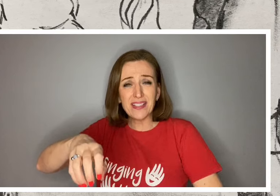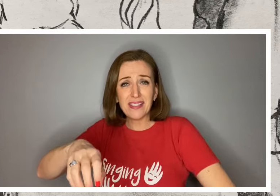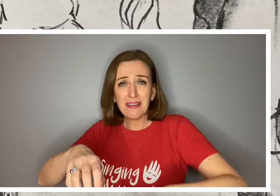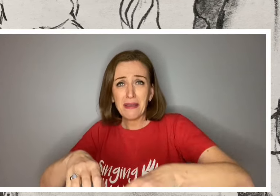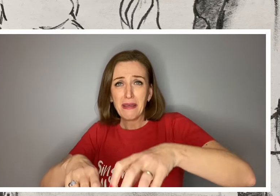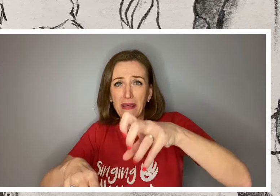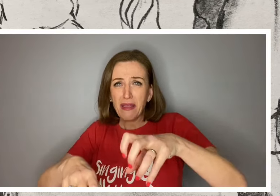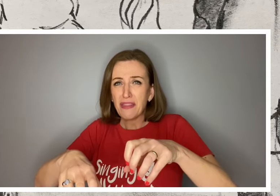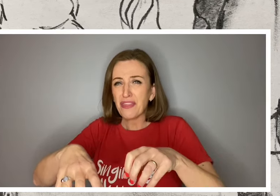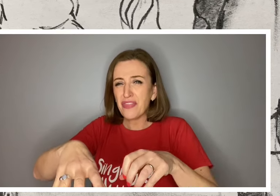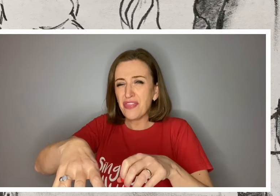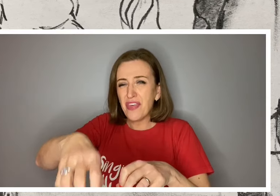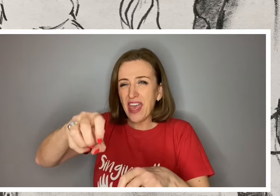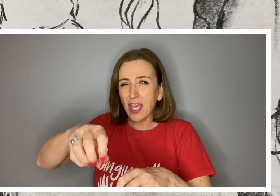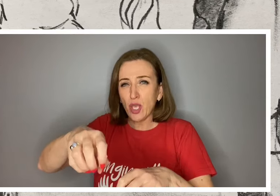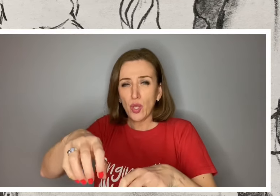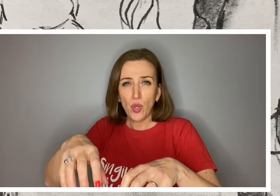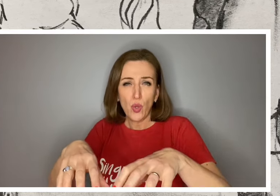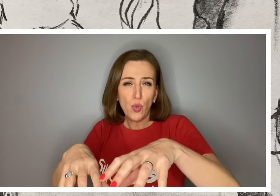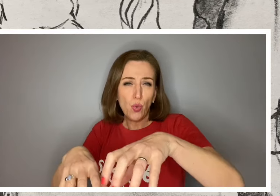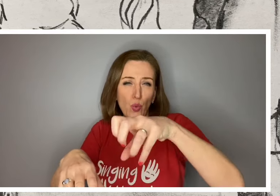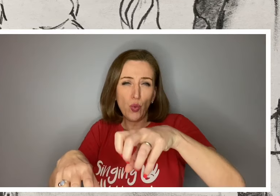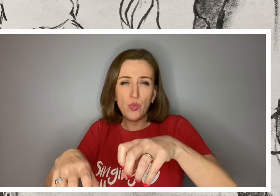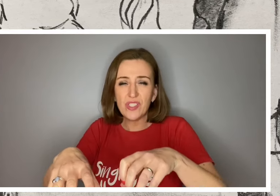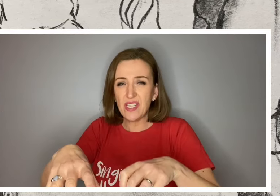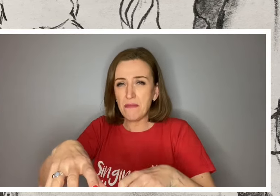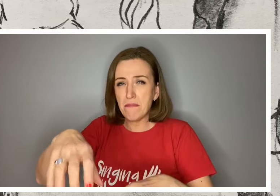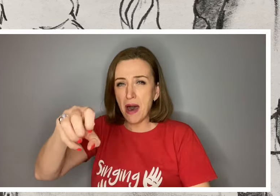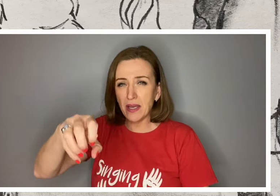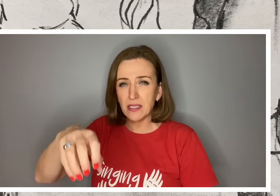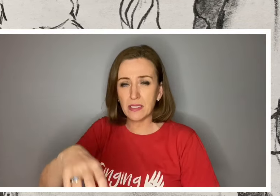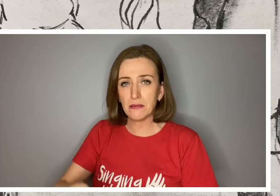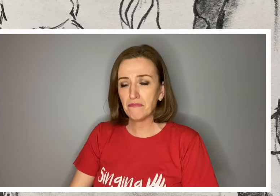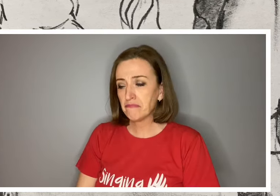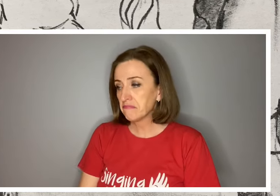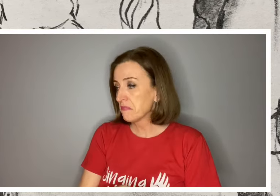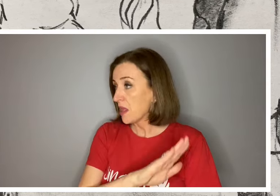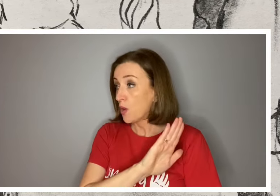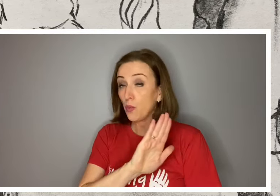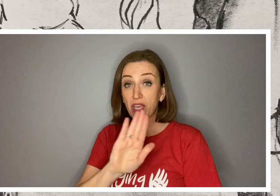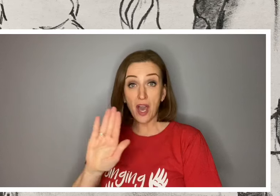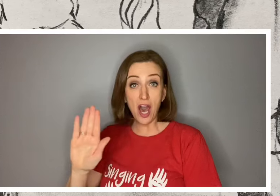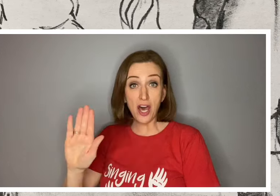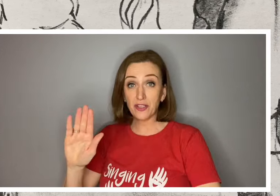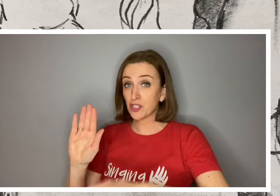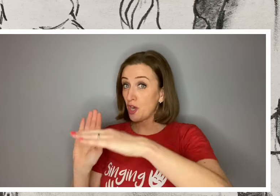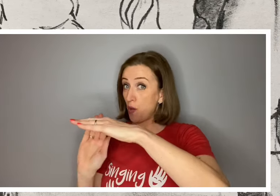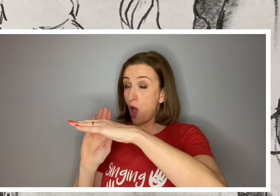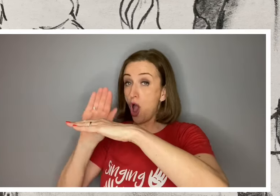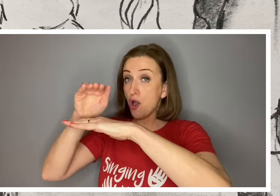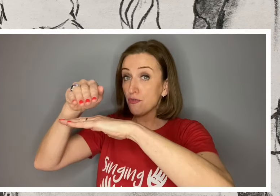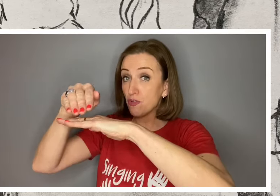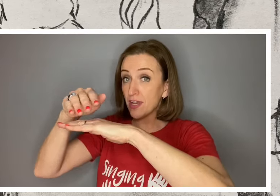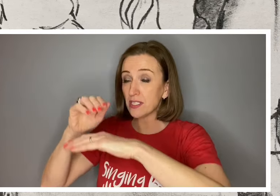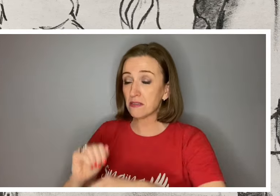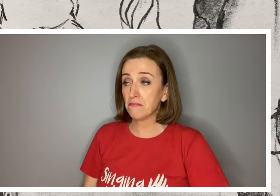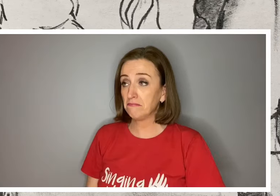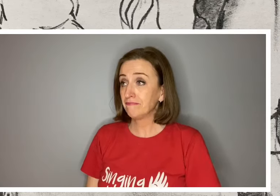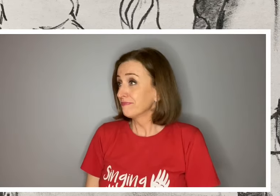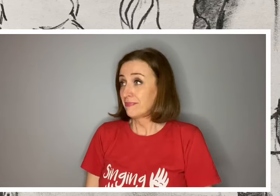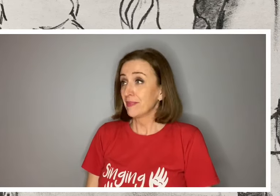mud. Thick, oozy mud. We can't go over